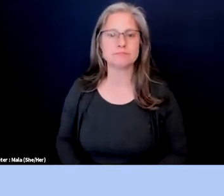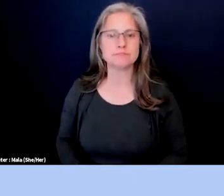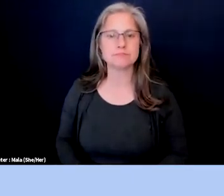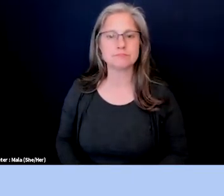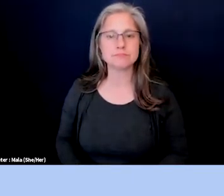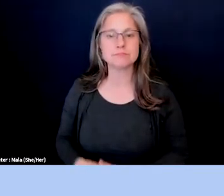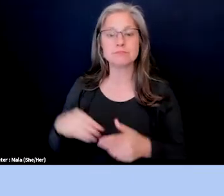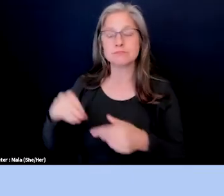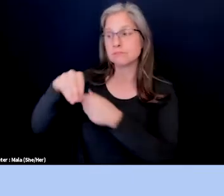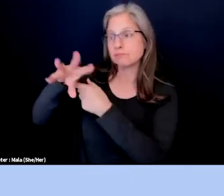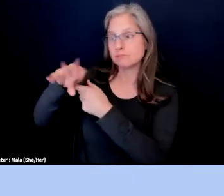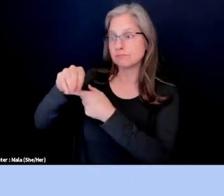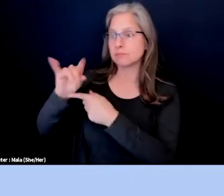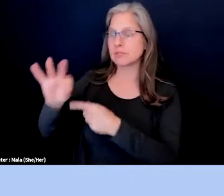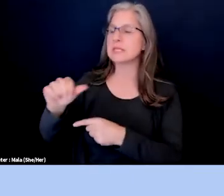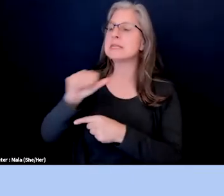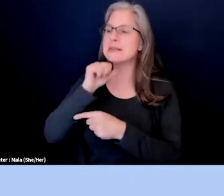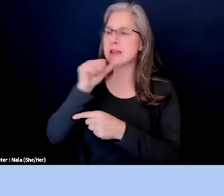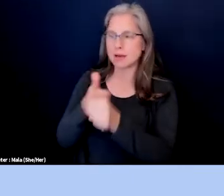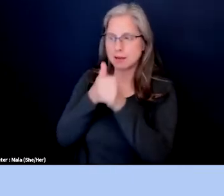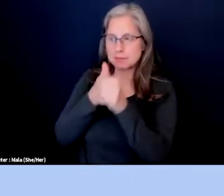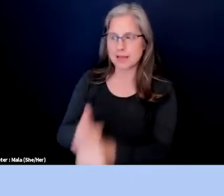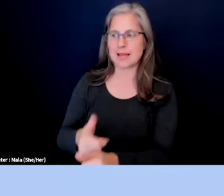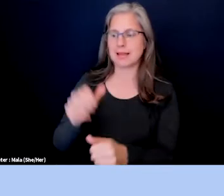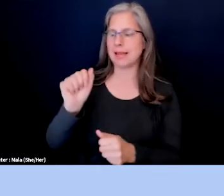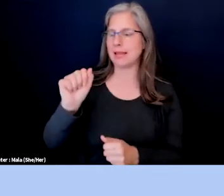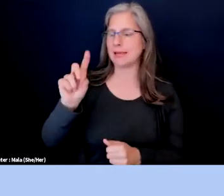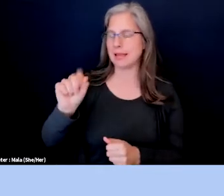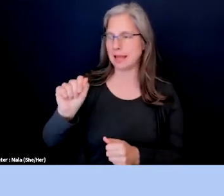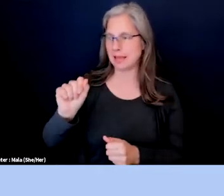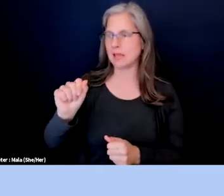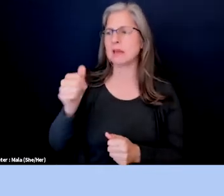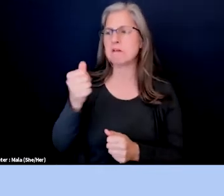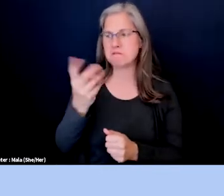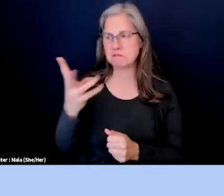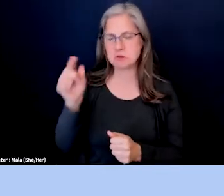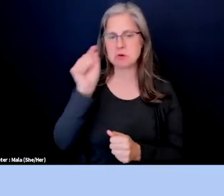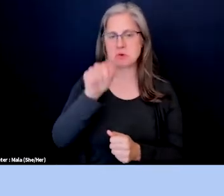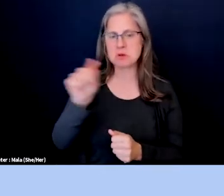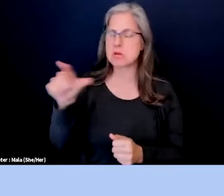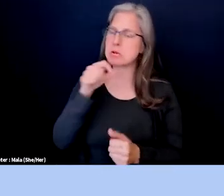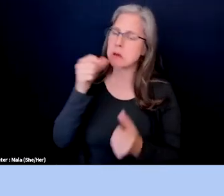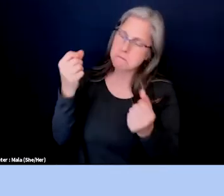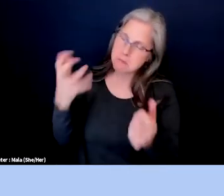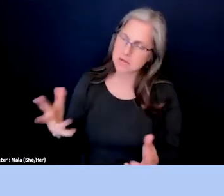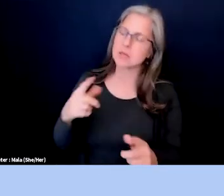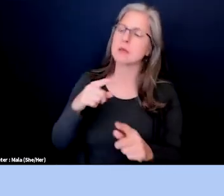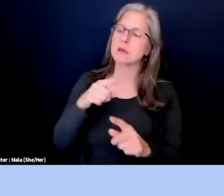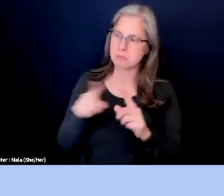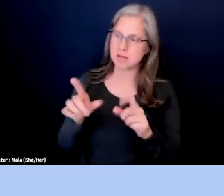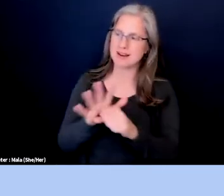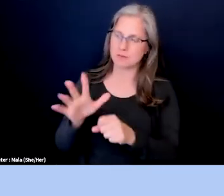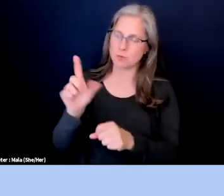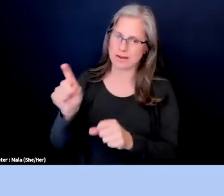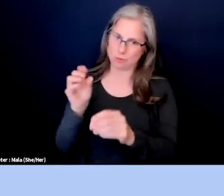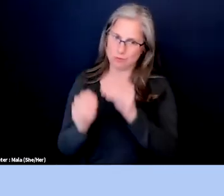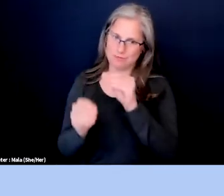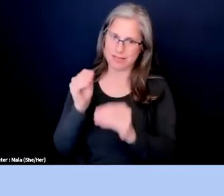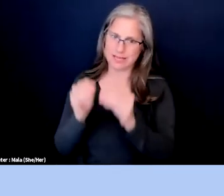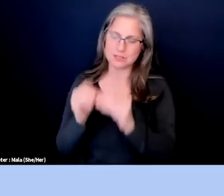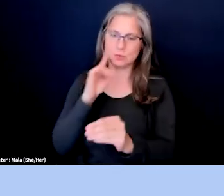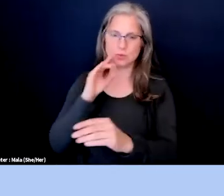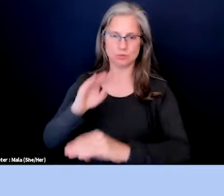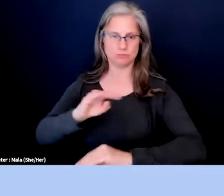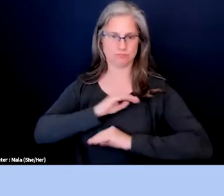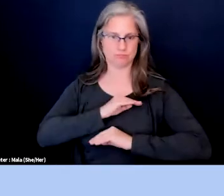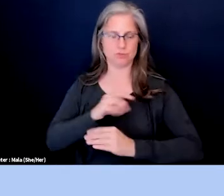This is a photo of a non-compliant ADA element. There are a few of these, not too many, but we need to correct these in order to meet the